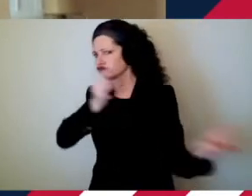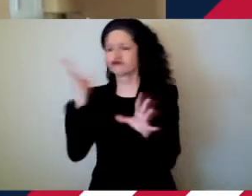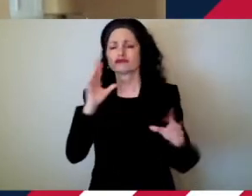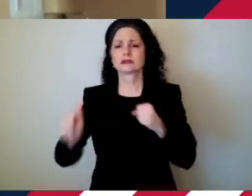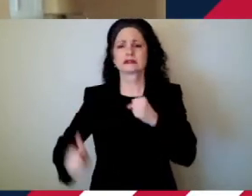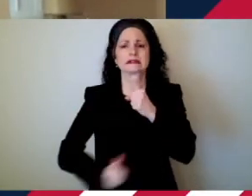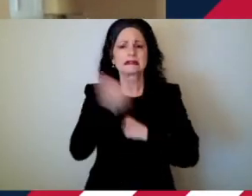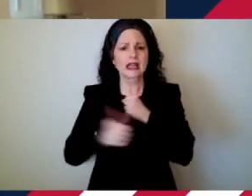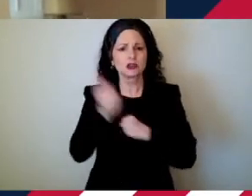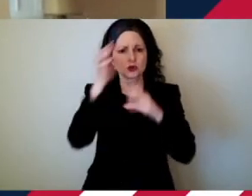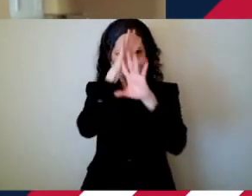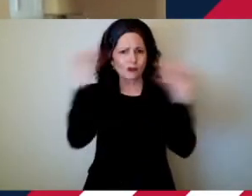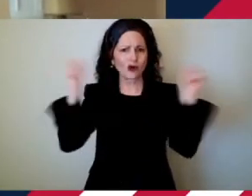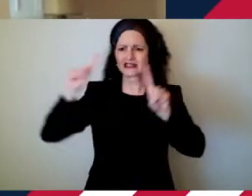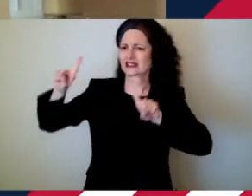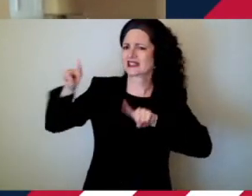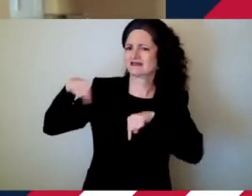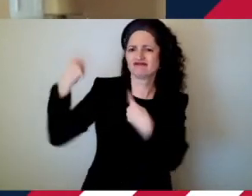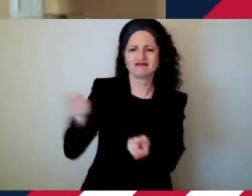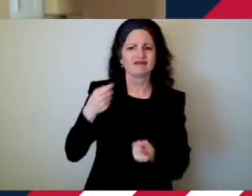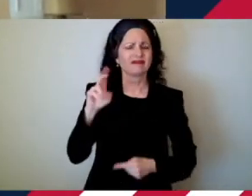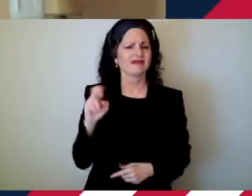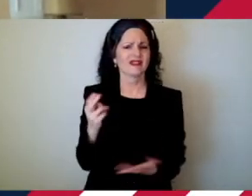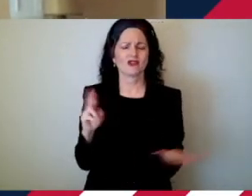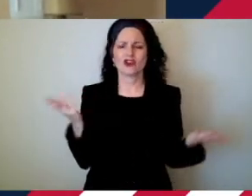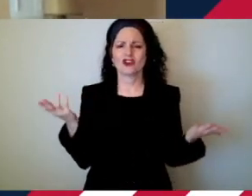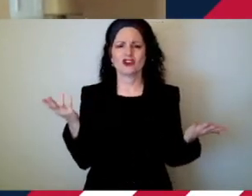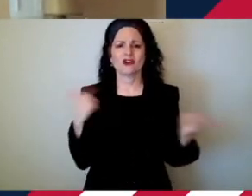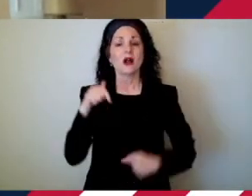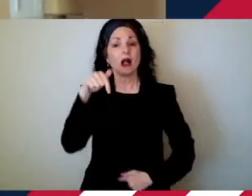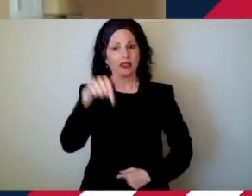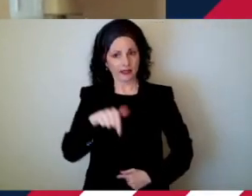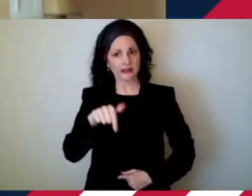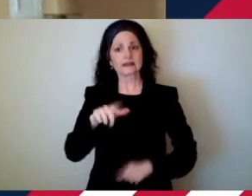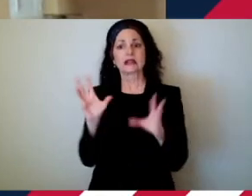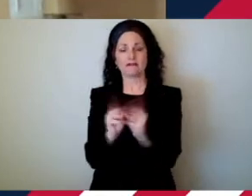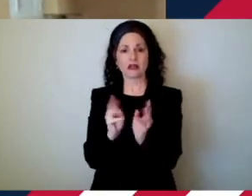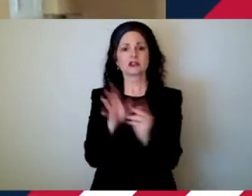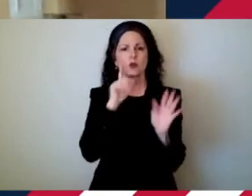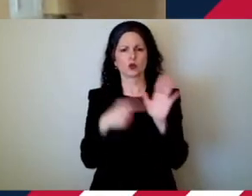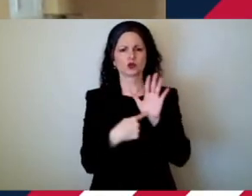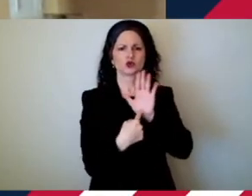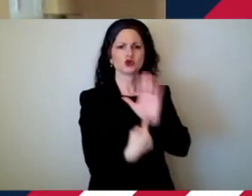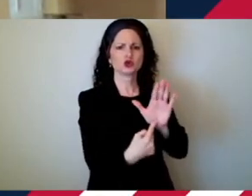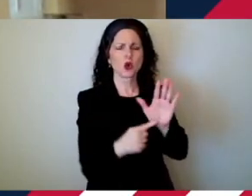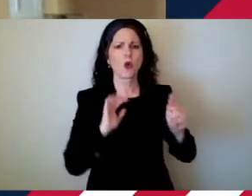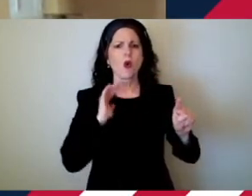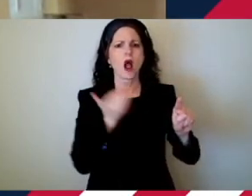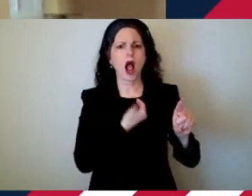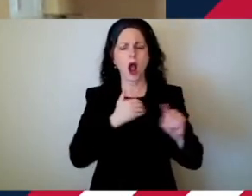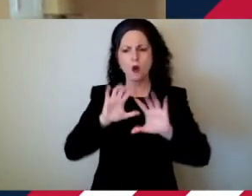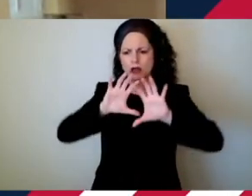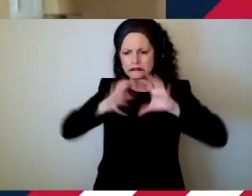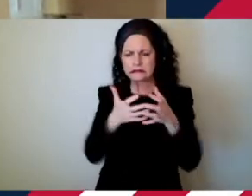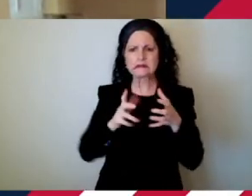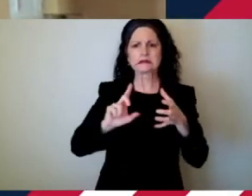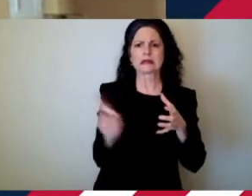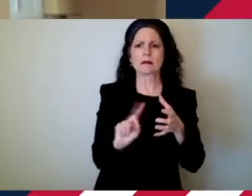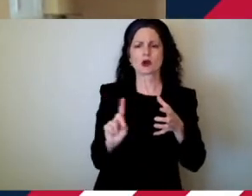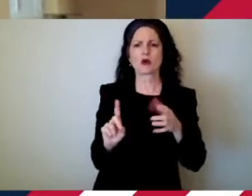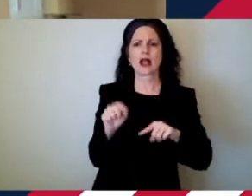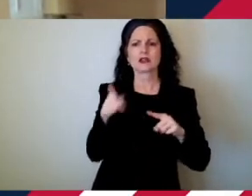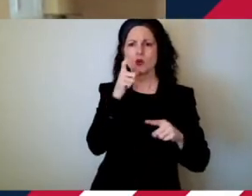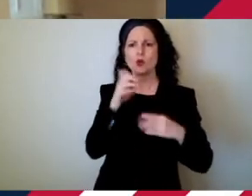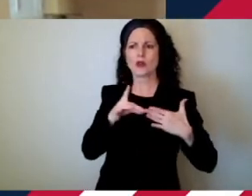This convention will demonstrate the strength of this party and the character and empathy of the candidate who will lead it, Joe